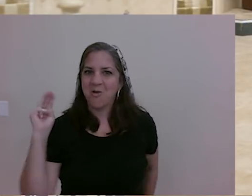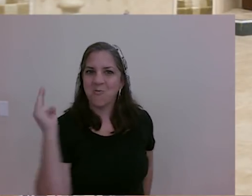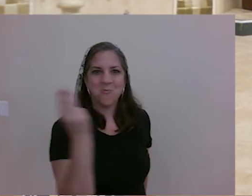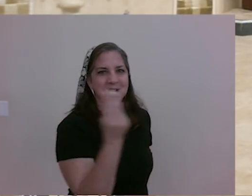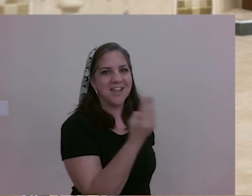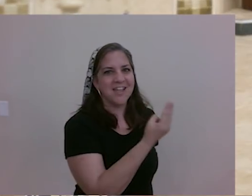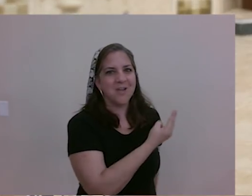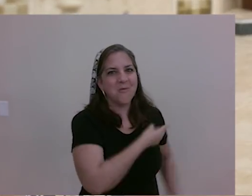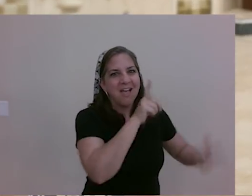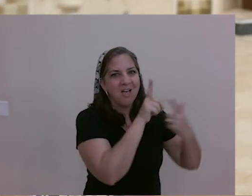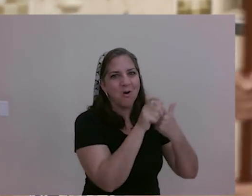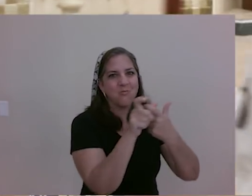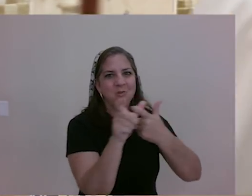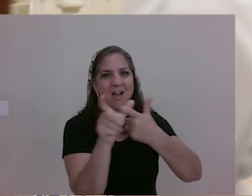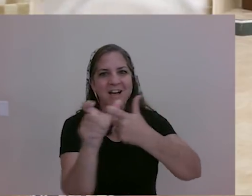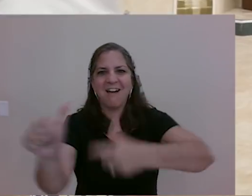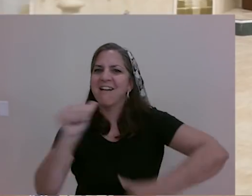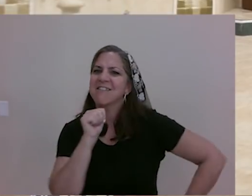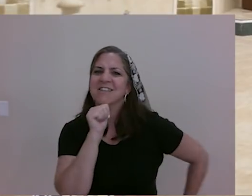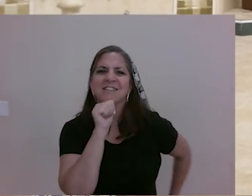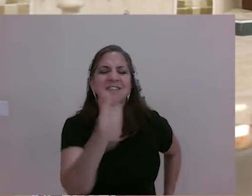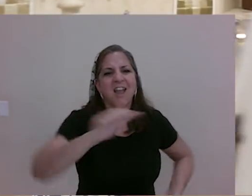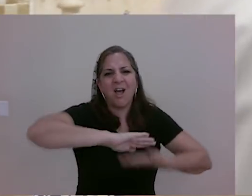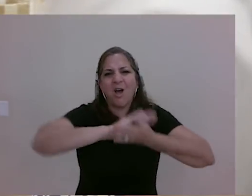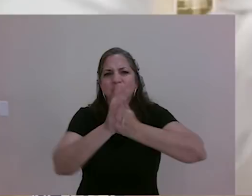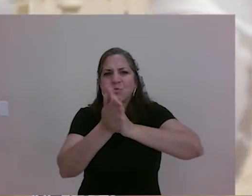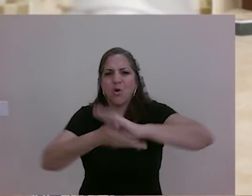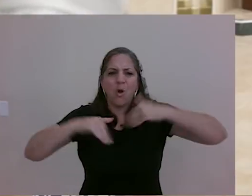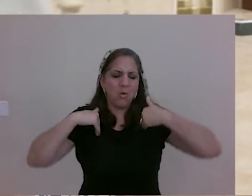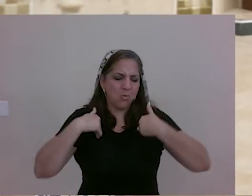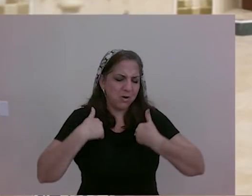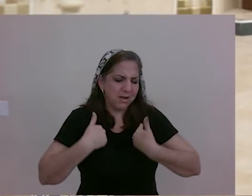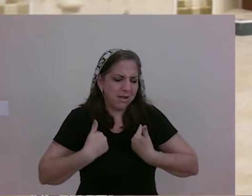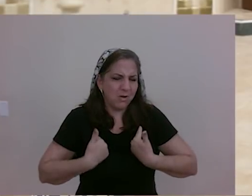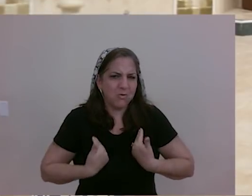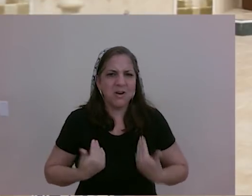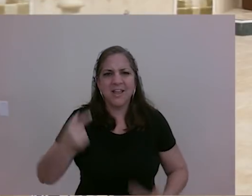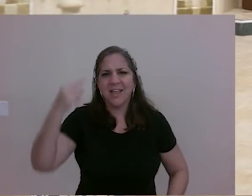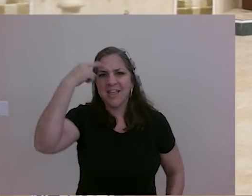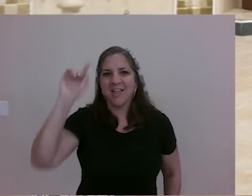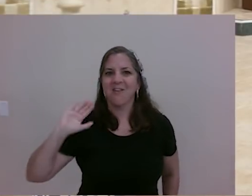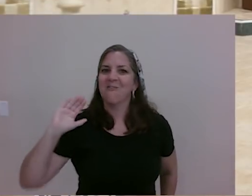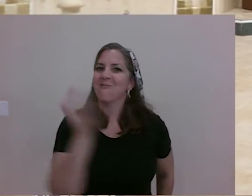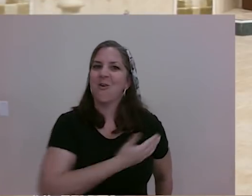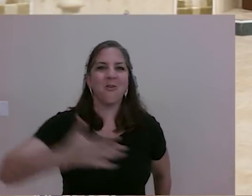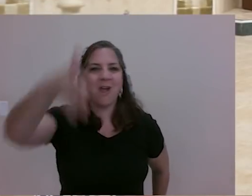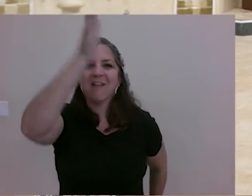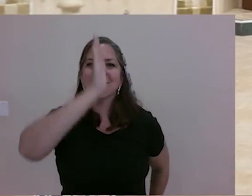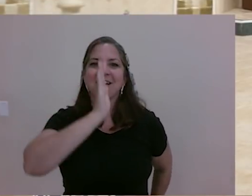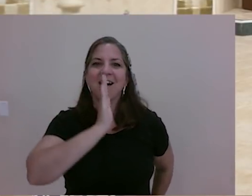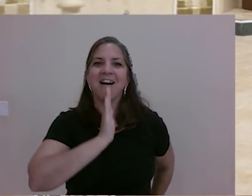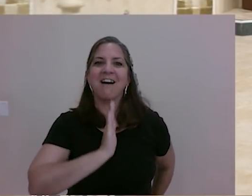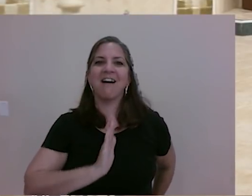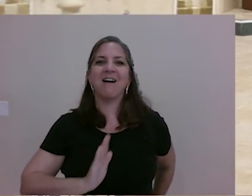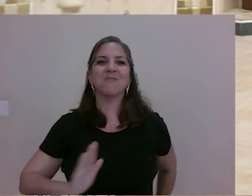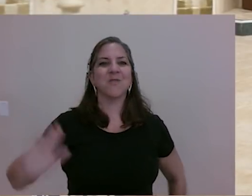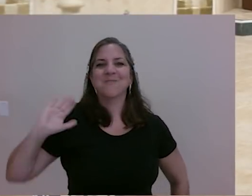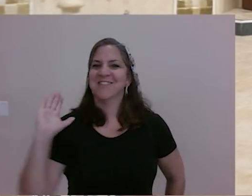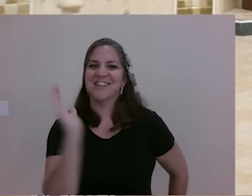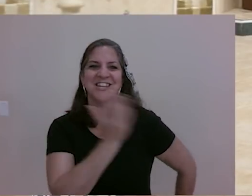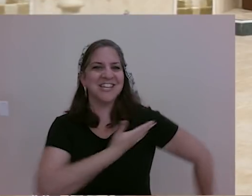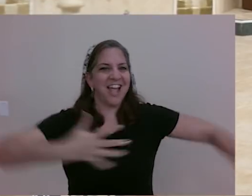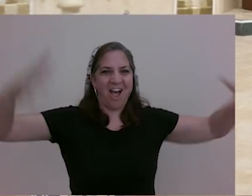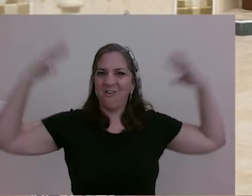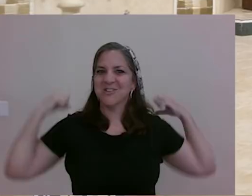heart. We will run and not grow weary, for our God will